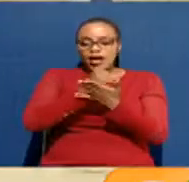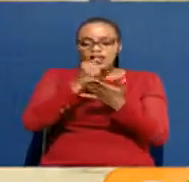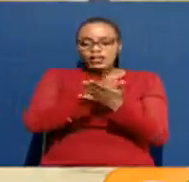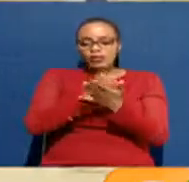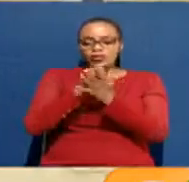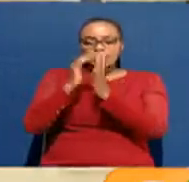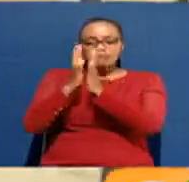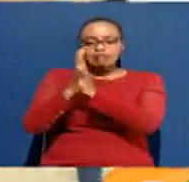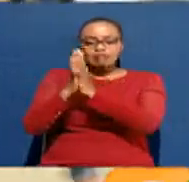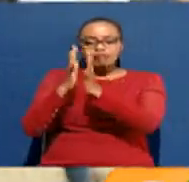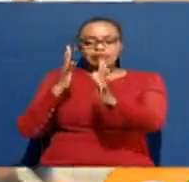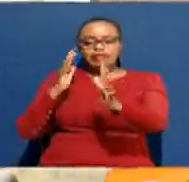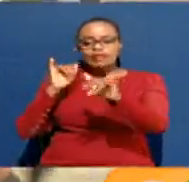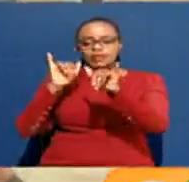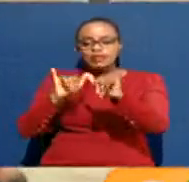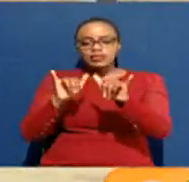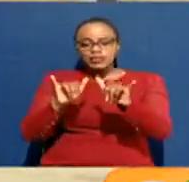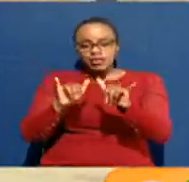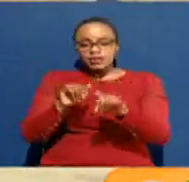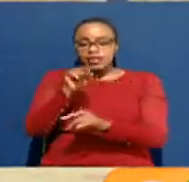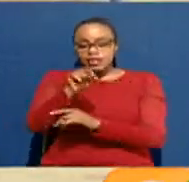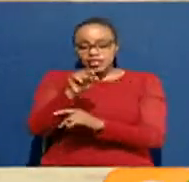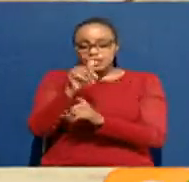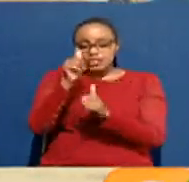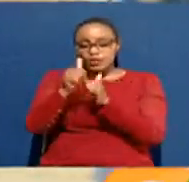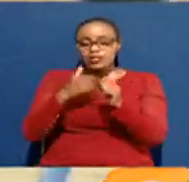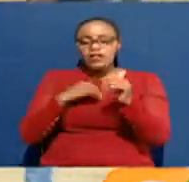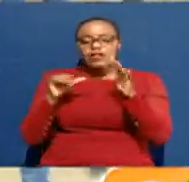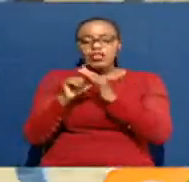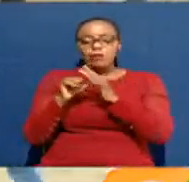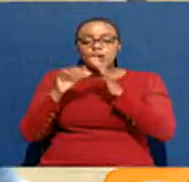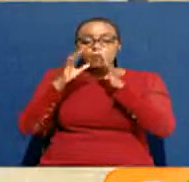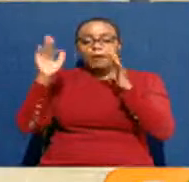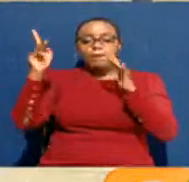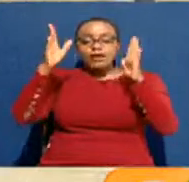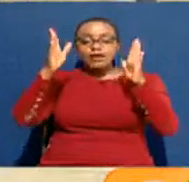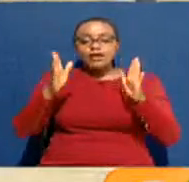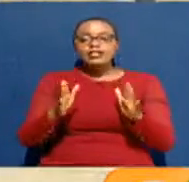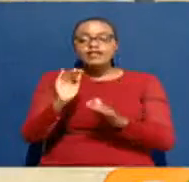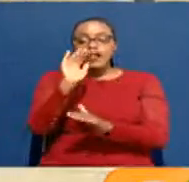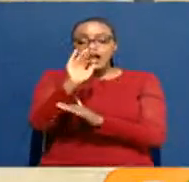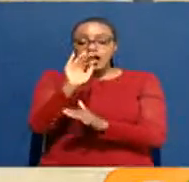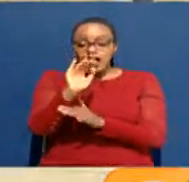queues still remain, and that really is the problem that Kenyans seek